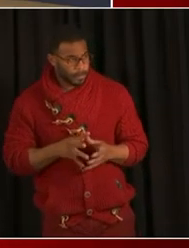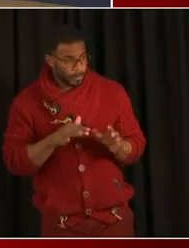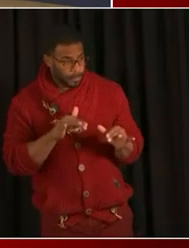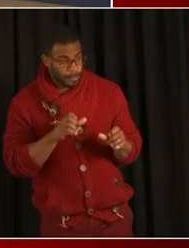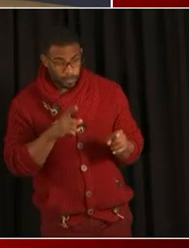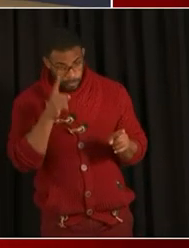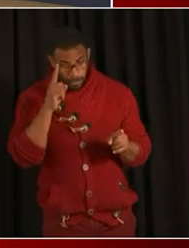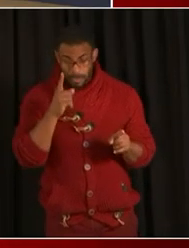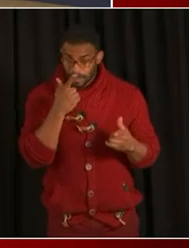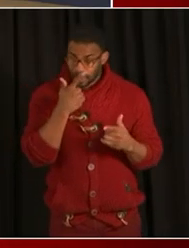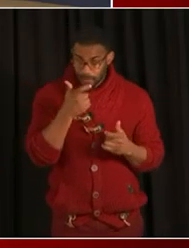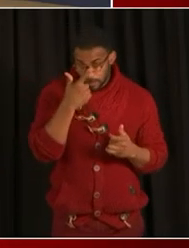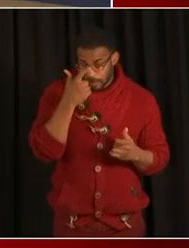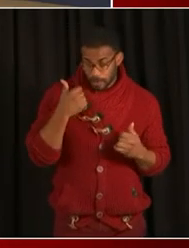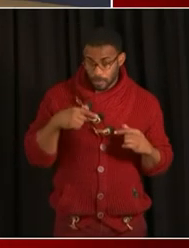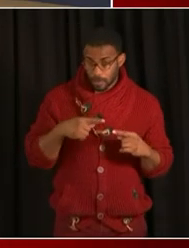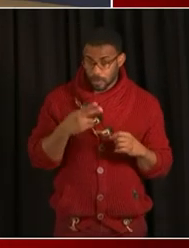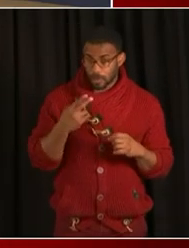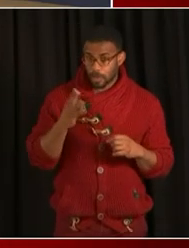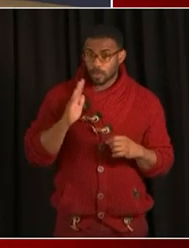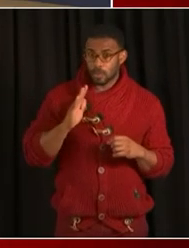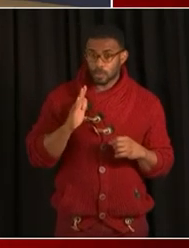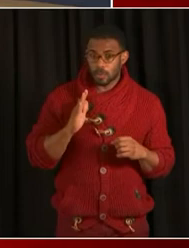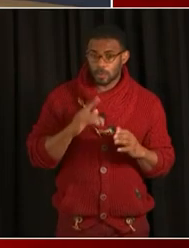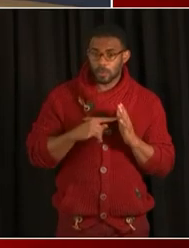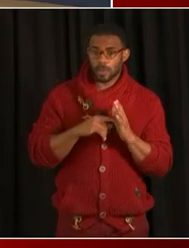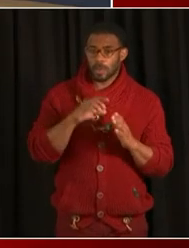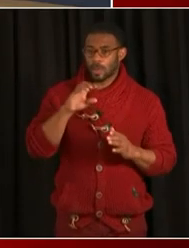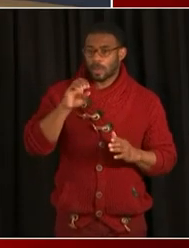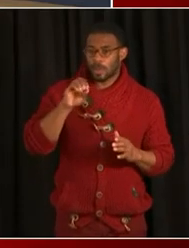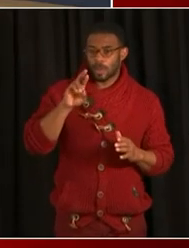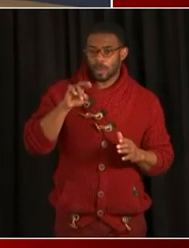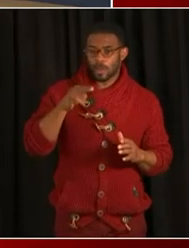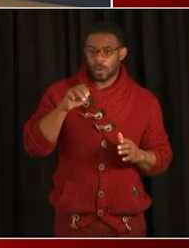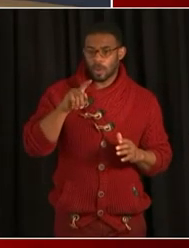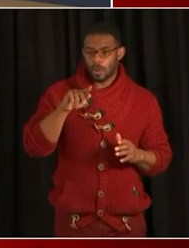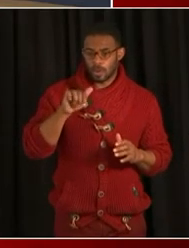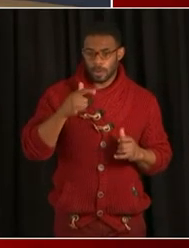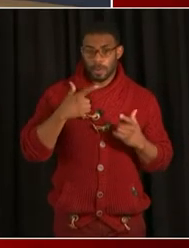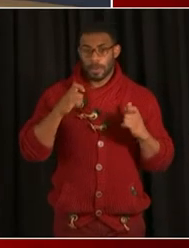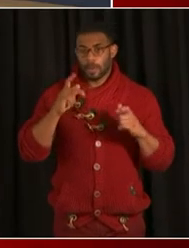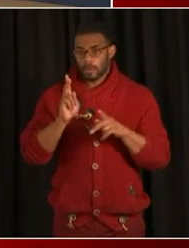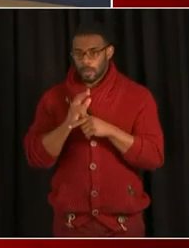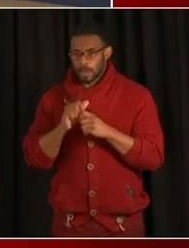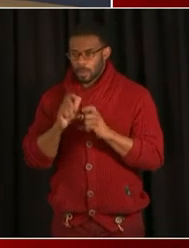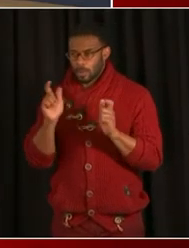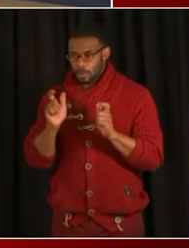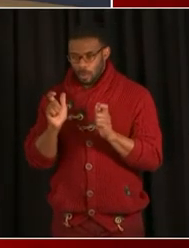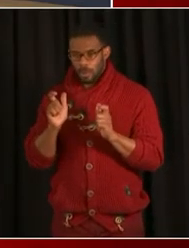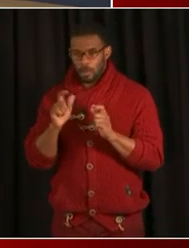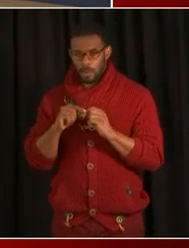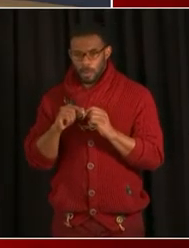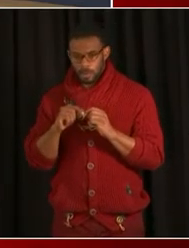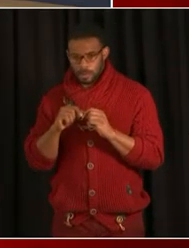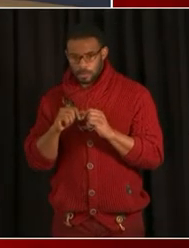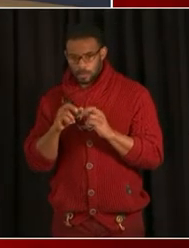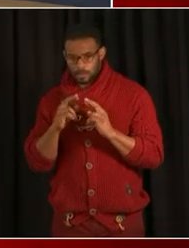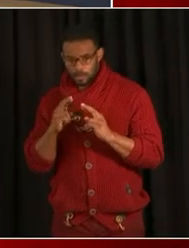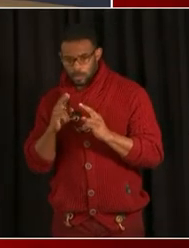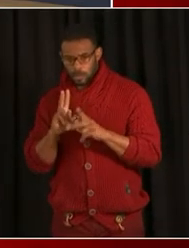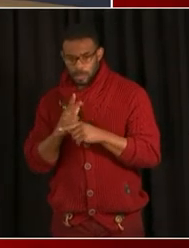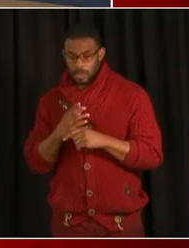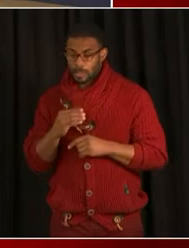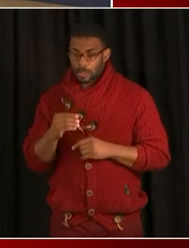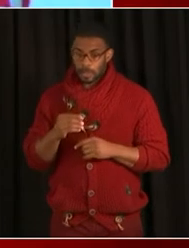Yeah, it's interesting because we used to present orchestras and very big productions as well as sort of smaller, more intimate productions.